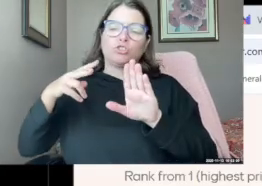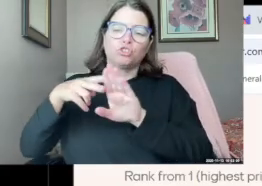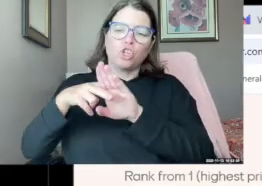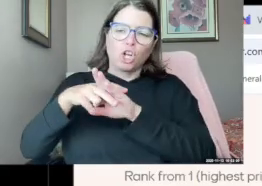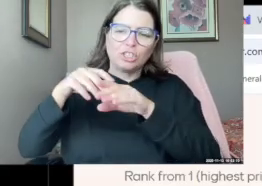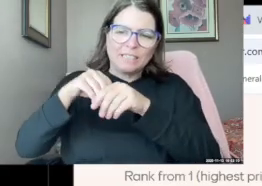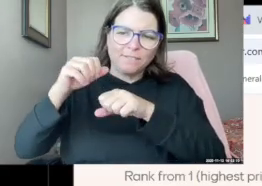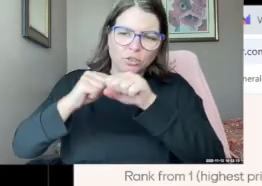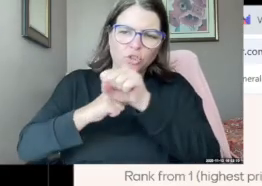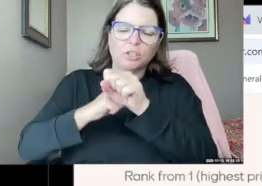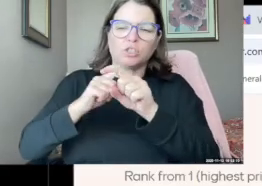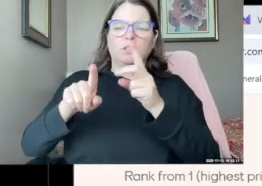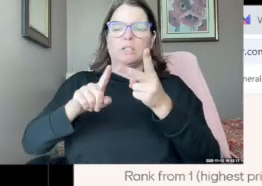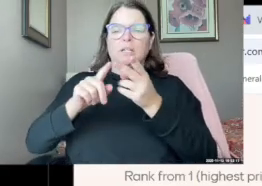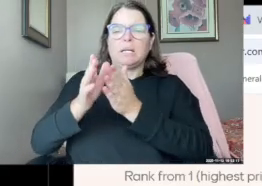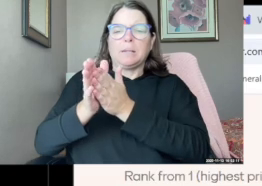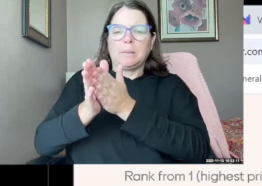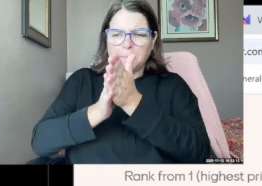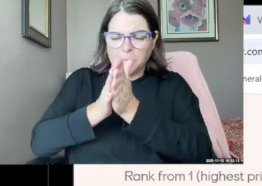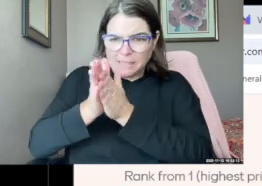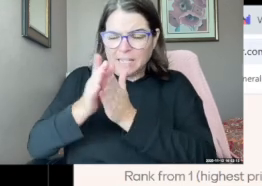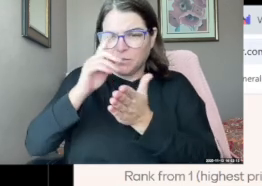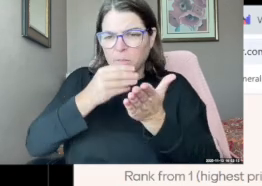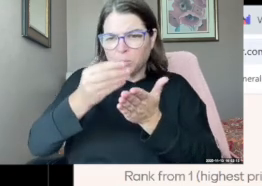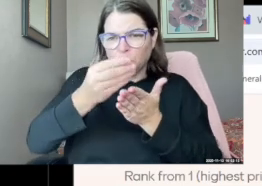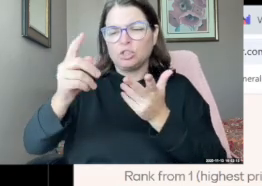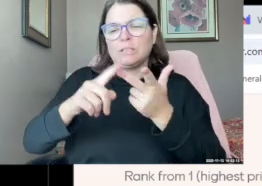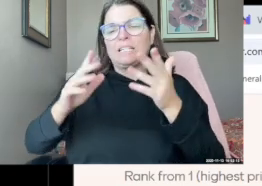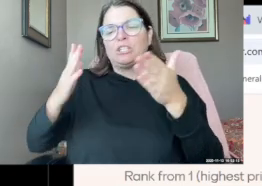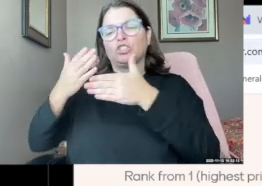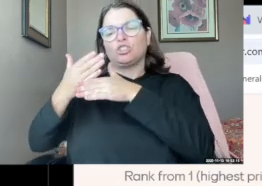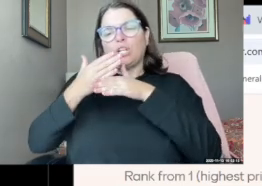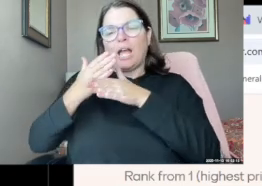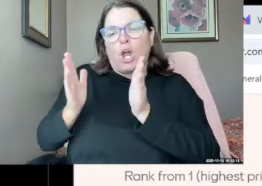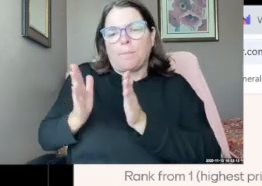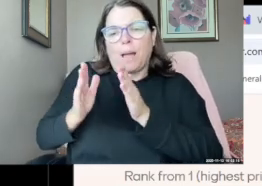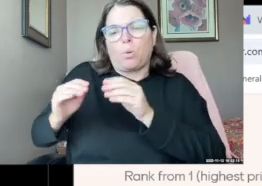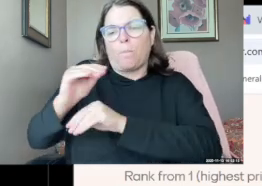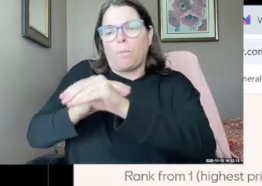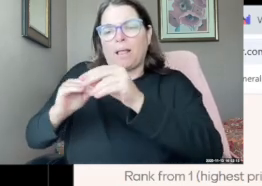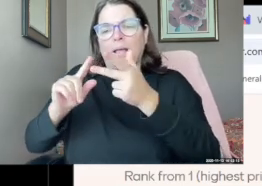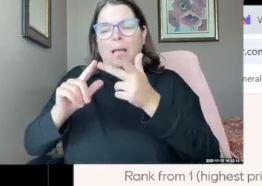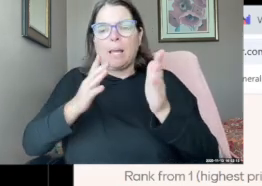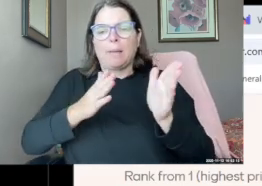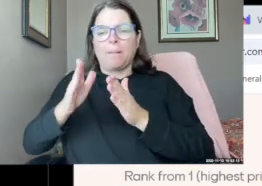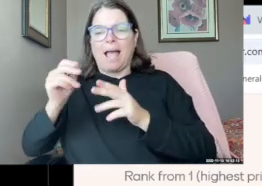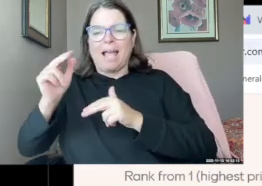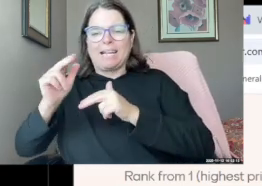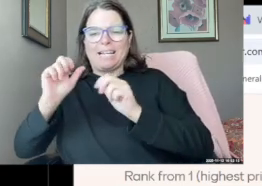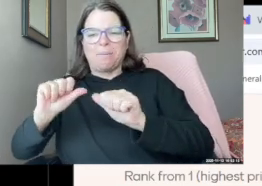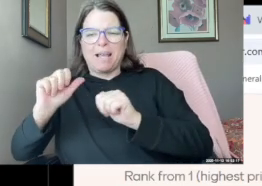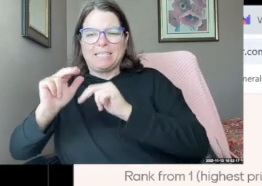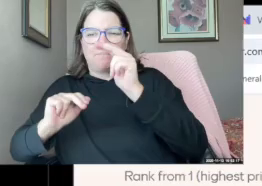communities need, which is charging infrastructure. They need purchase incentives. They need shared micromobility. They need planning